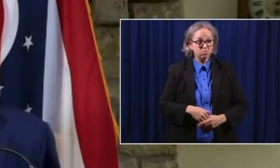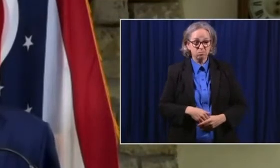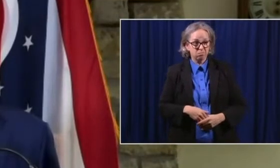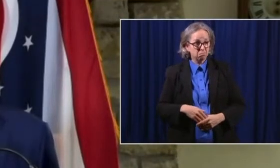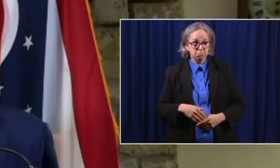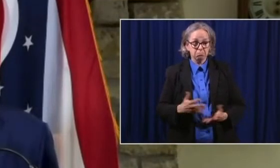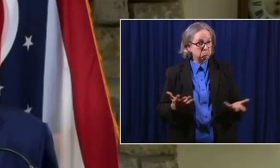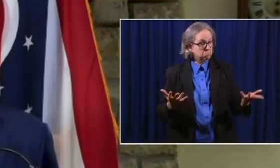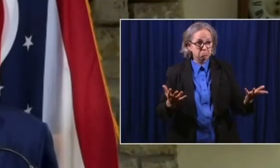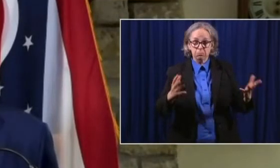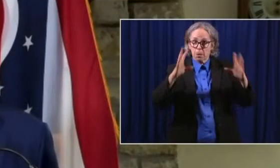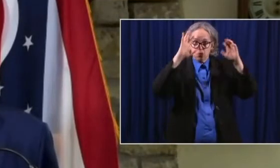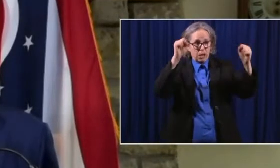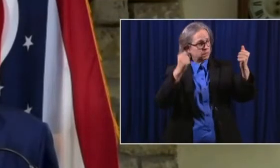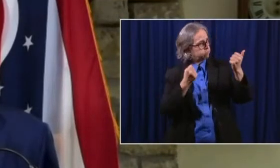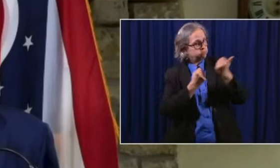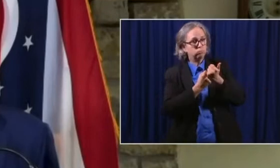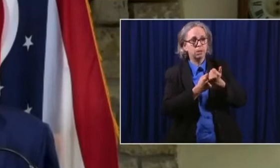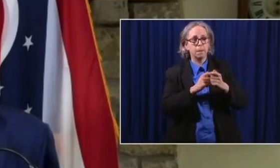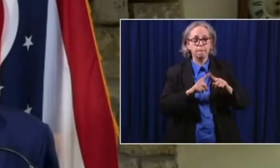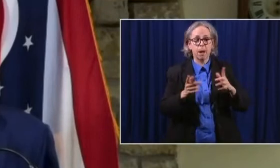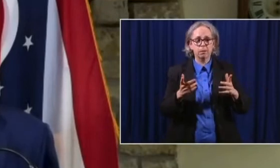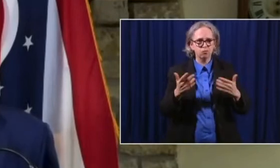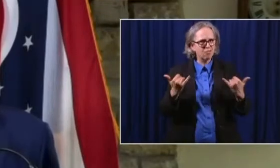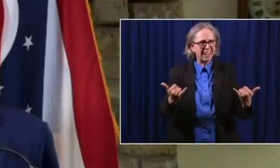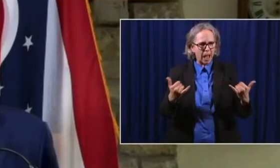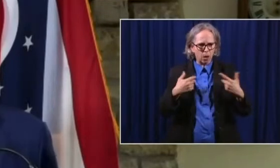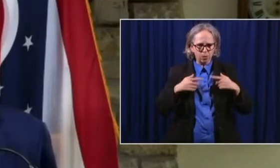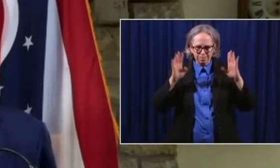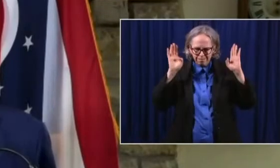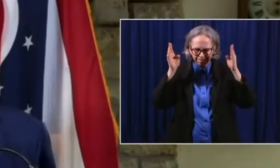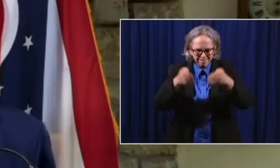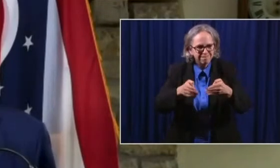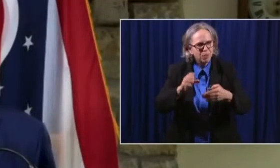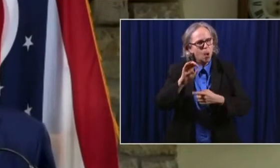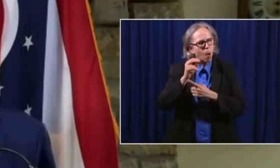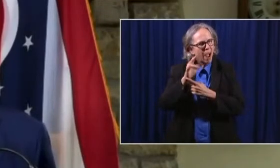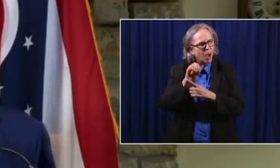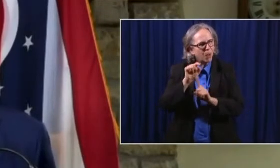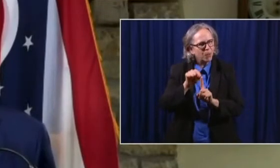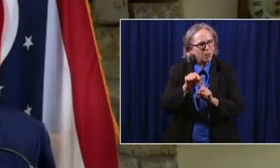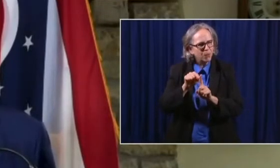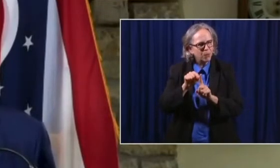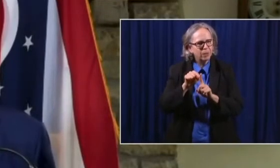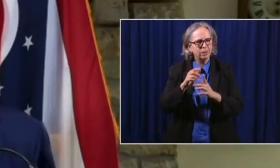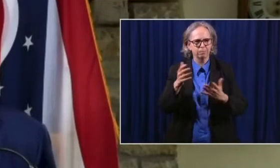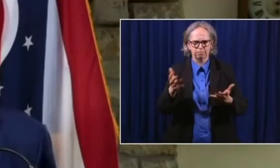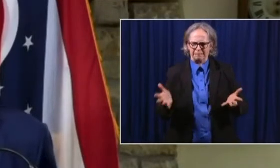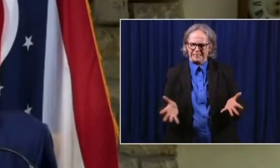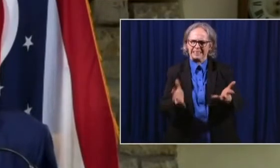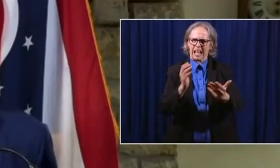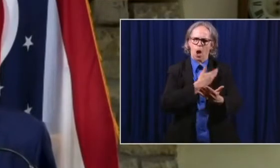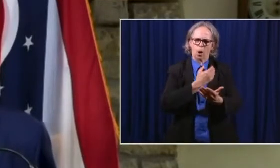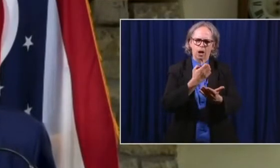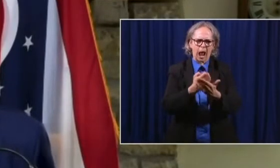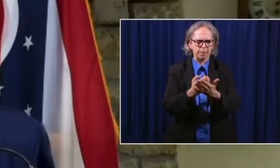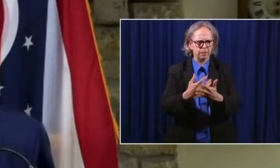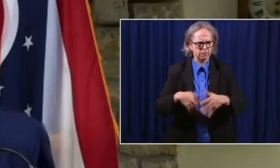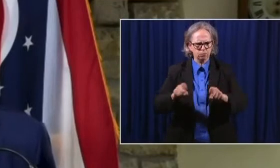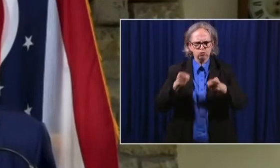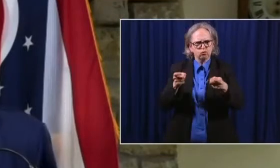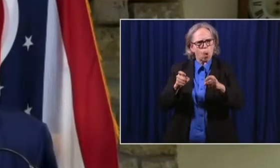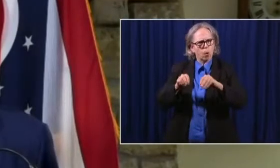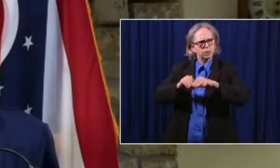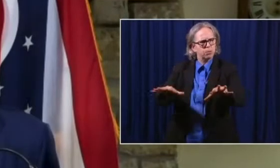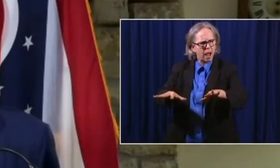But we're focused on what we have to do here to get this economy moving. We've got to keep the virus down. We're going to every single